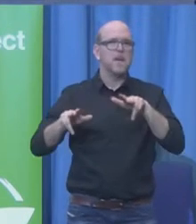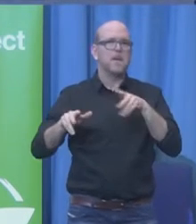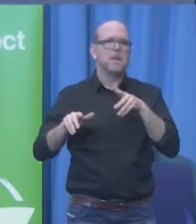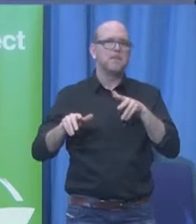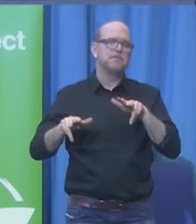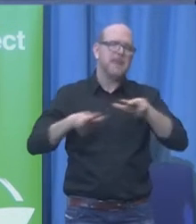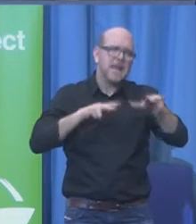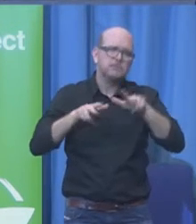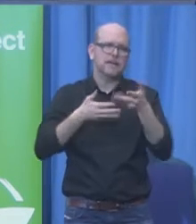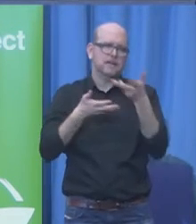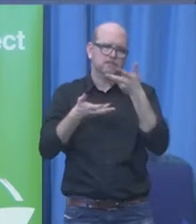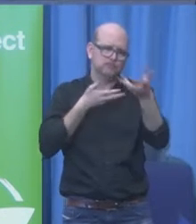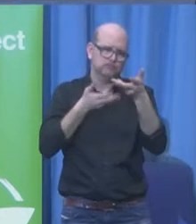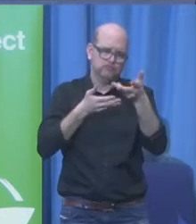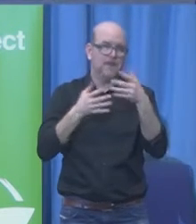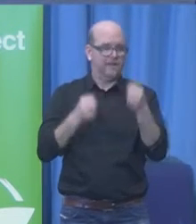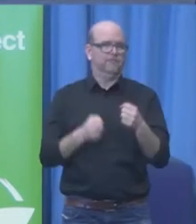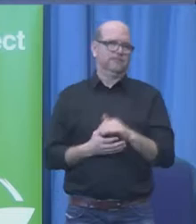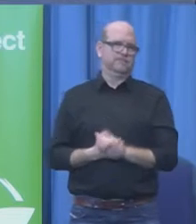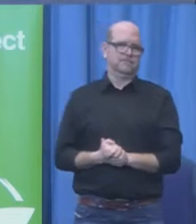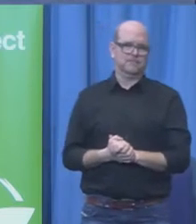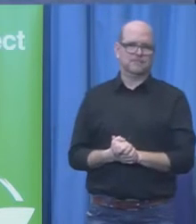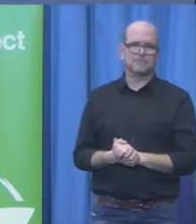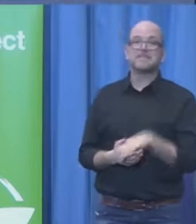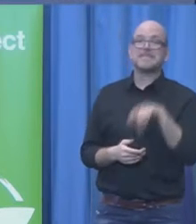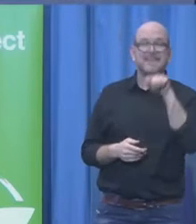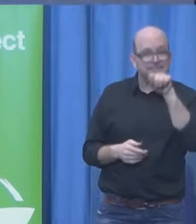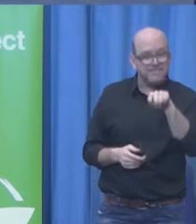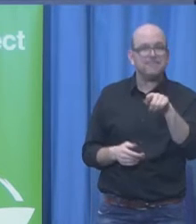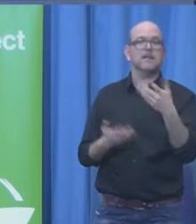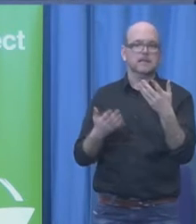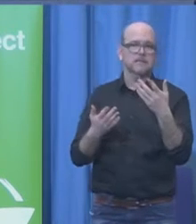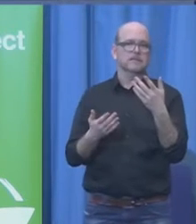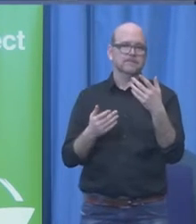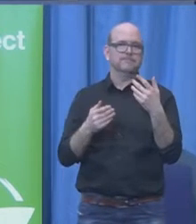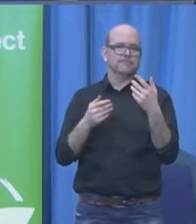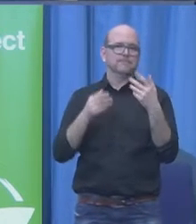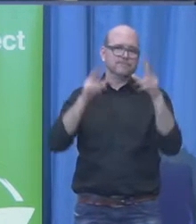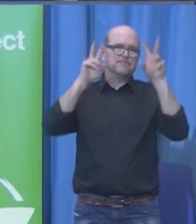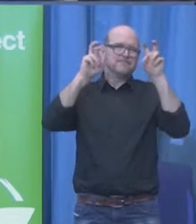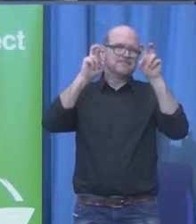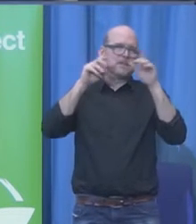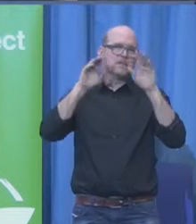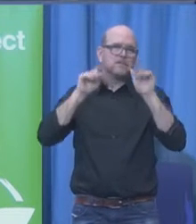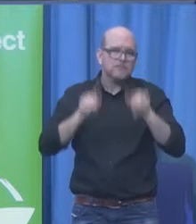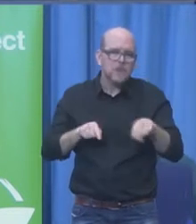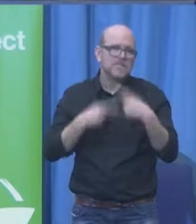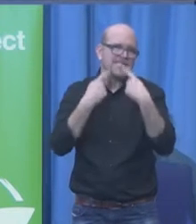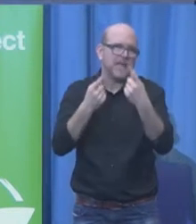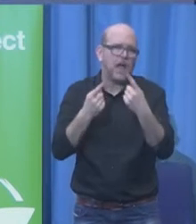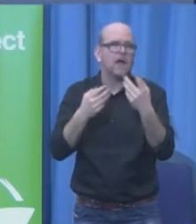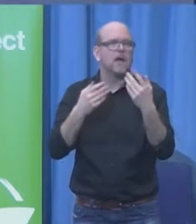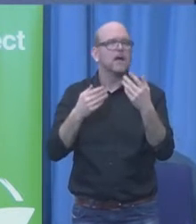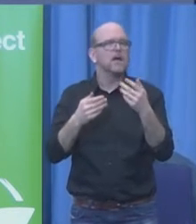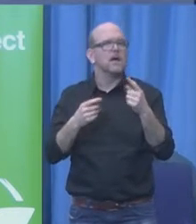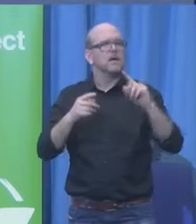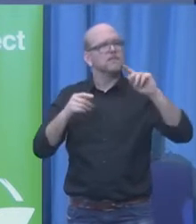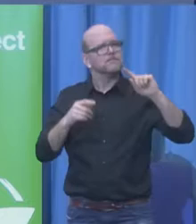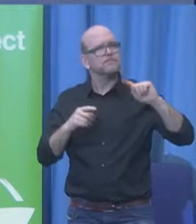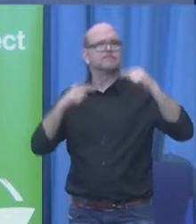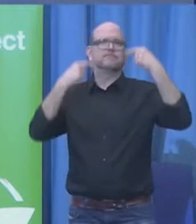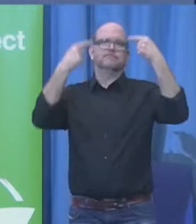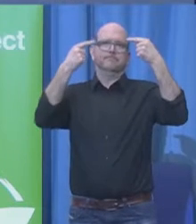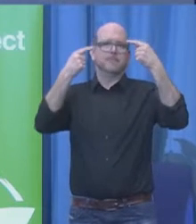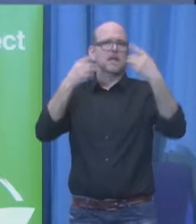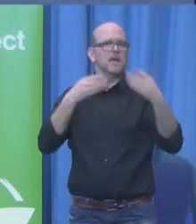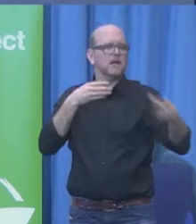funds, and we work very closely together with the management authorities to make the best use of